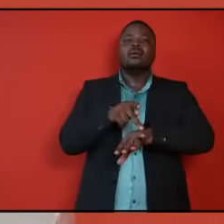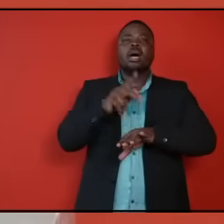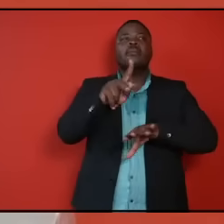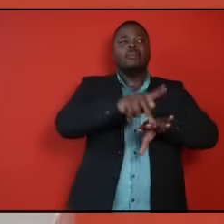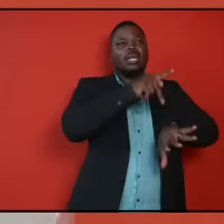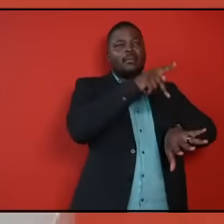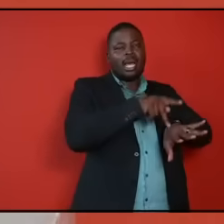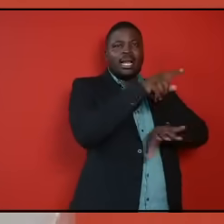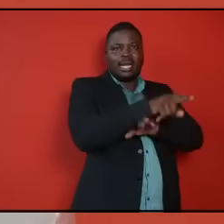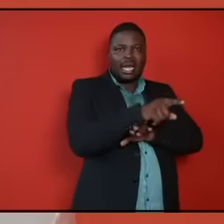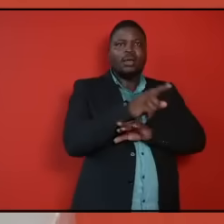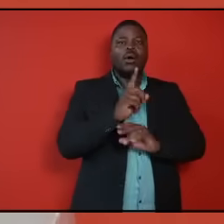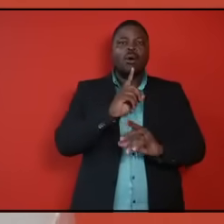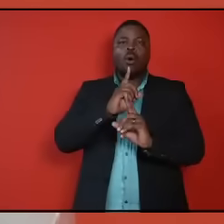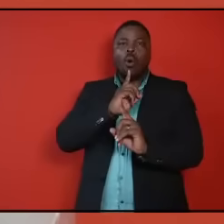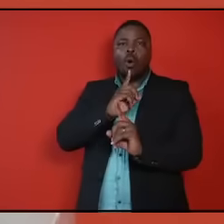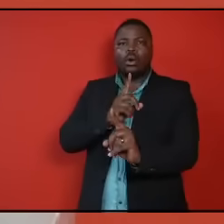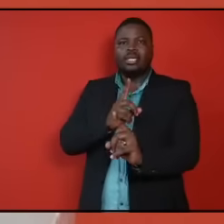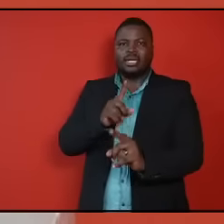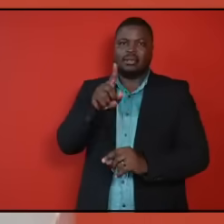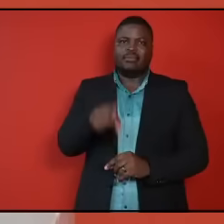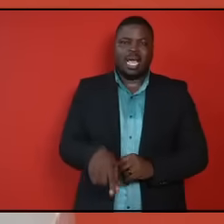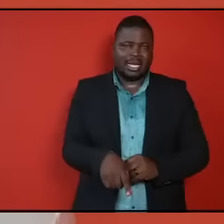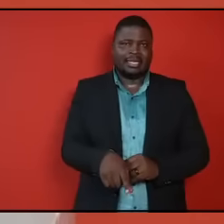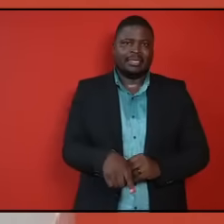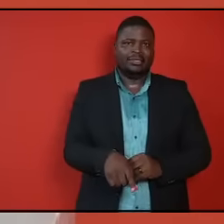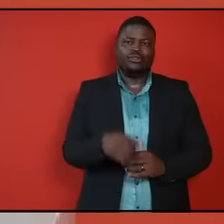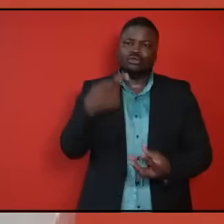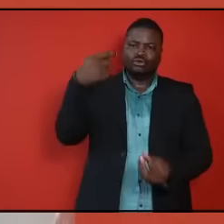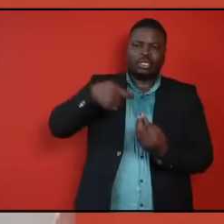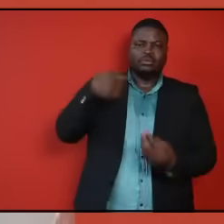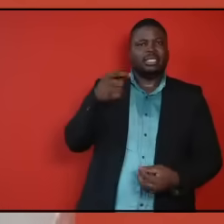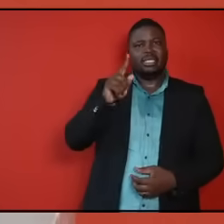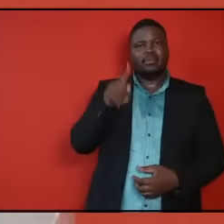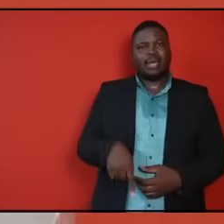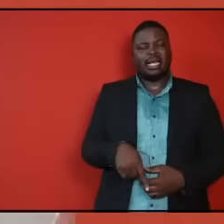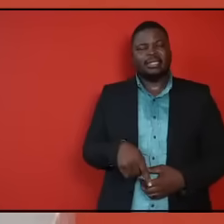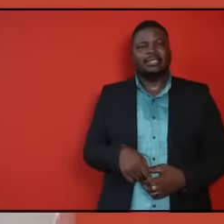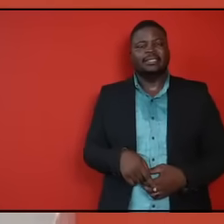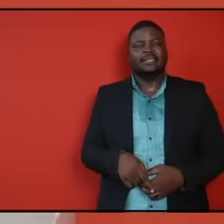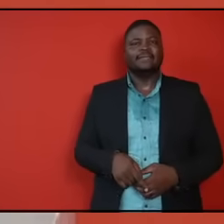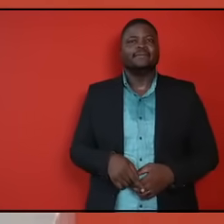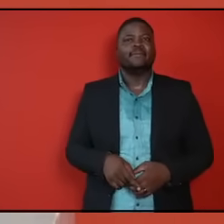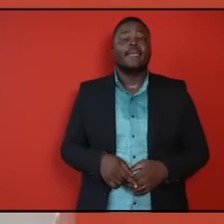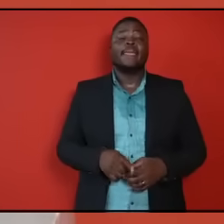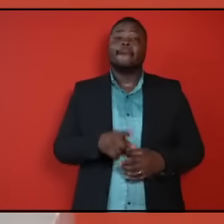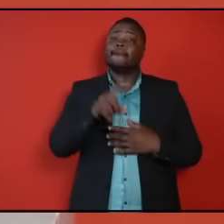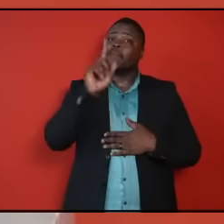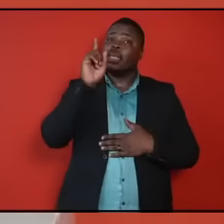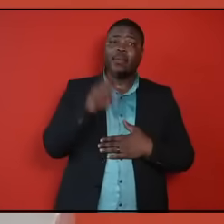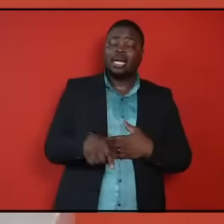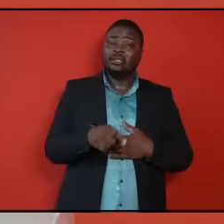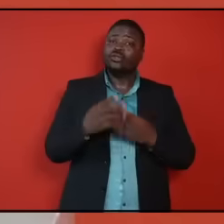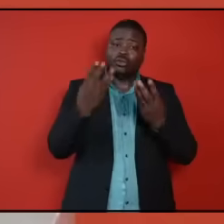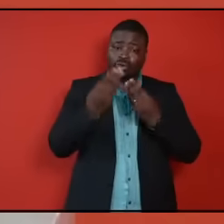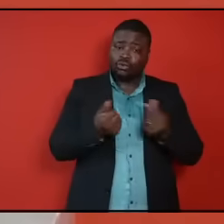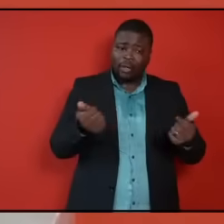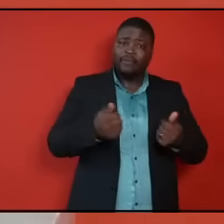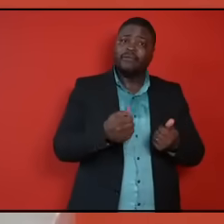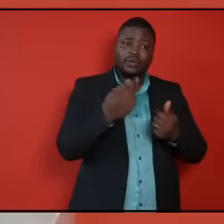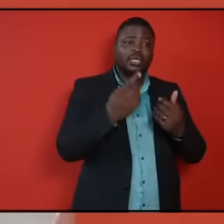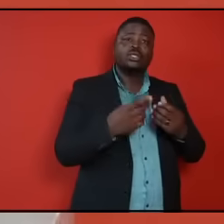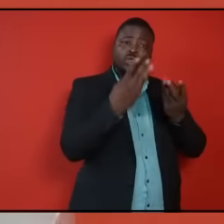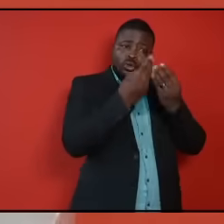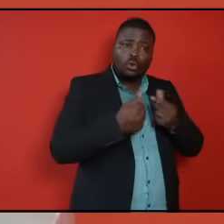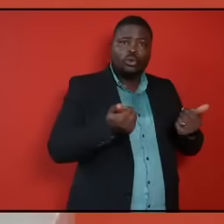that even if the Constitutional Court start to act in a madness manner, there should be a recourse. Where